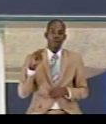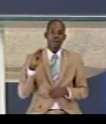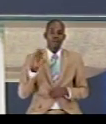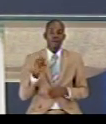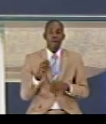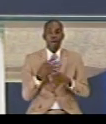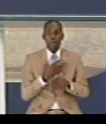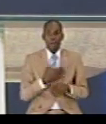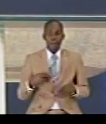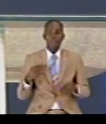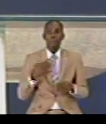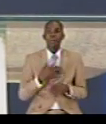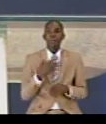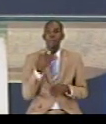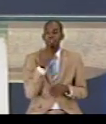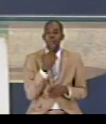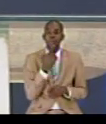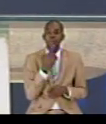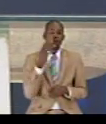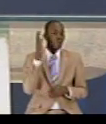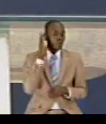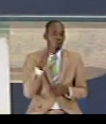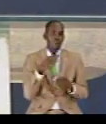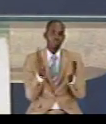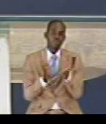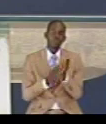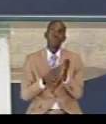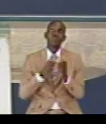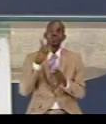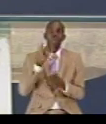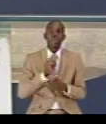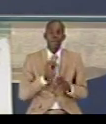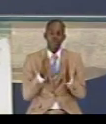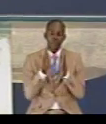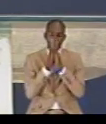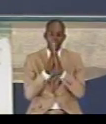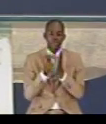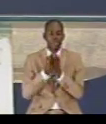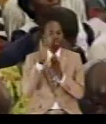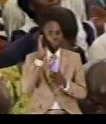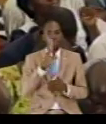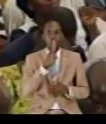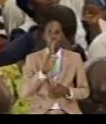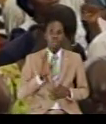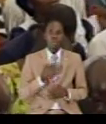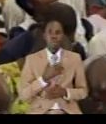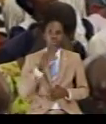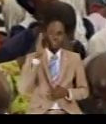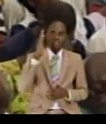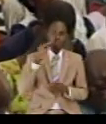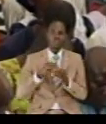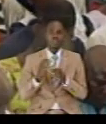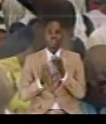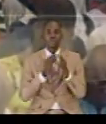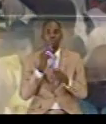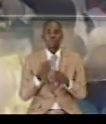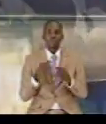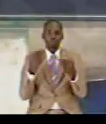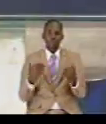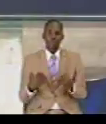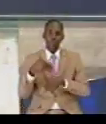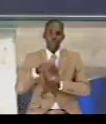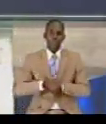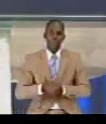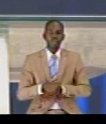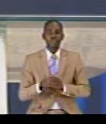thee with joyful lips. I pray that that will be a testimony in Jesus' name. Tonight, we're looking